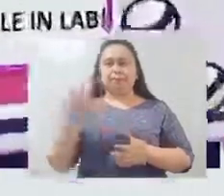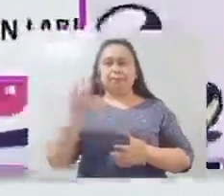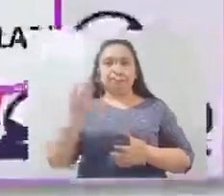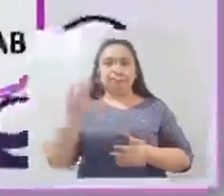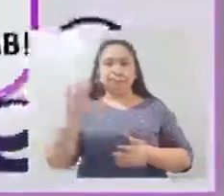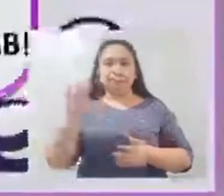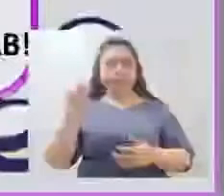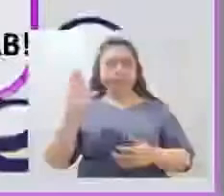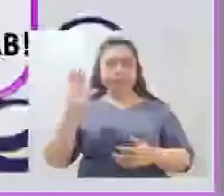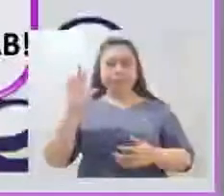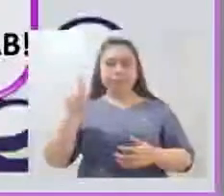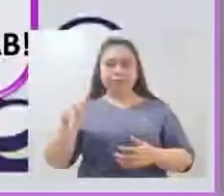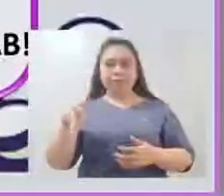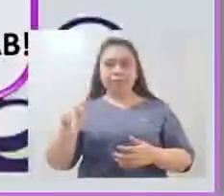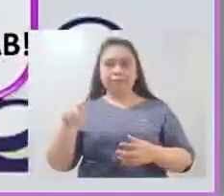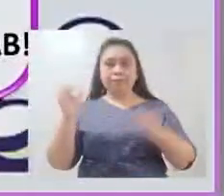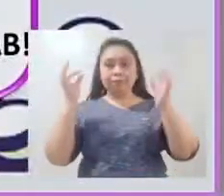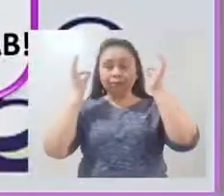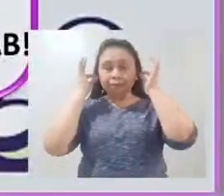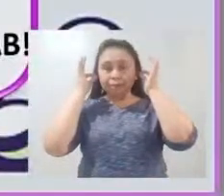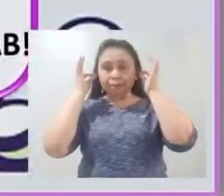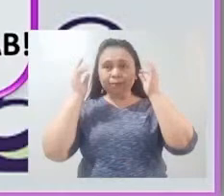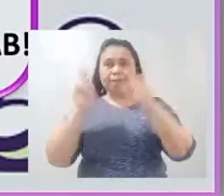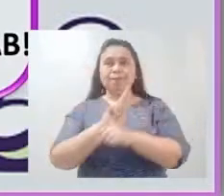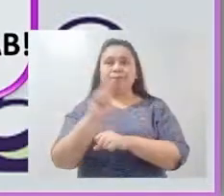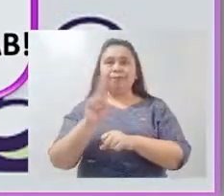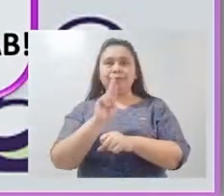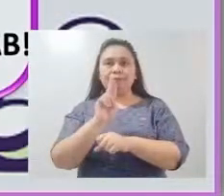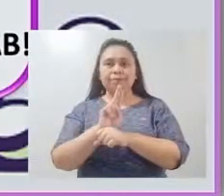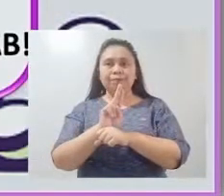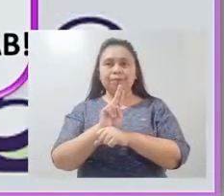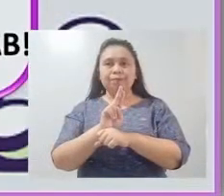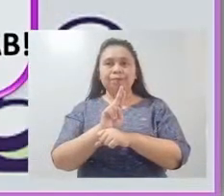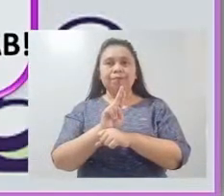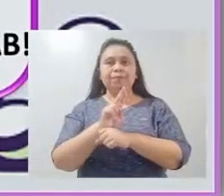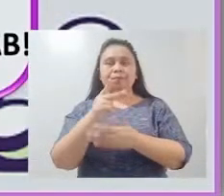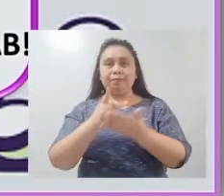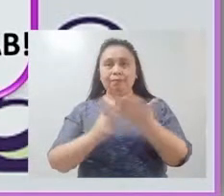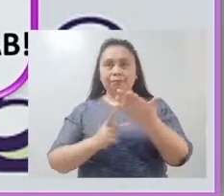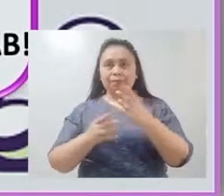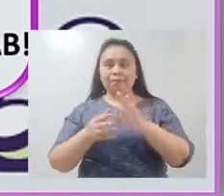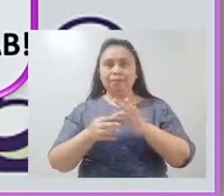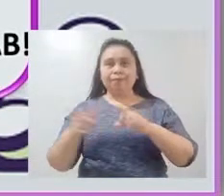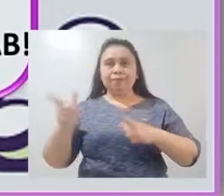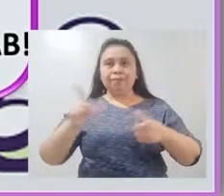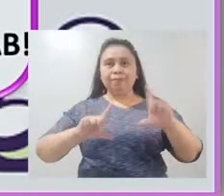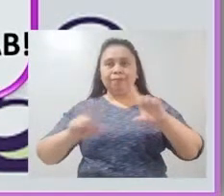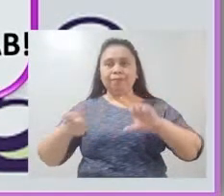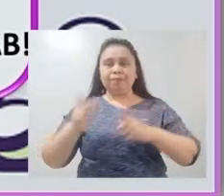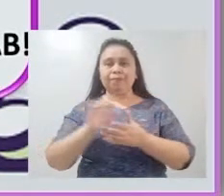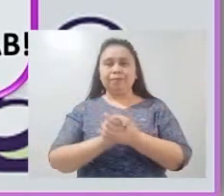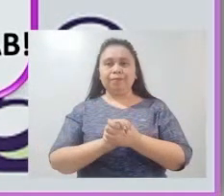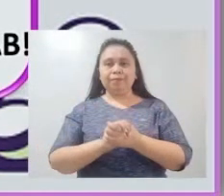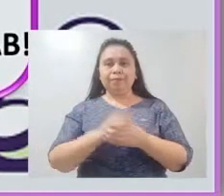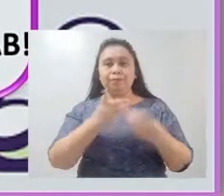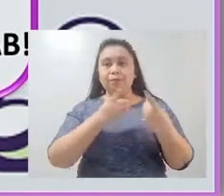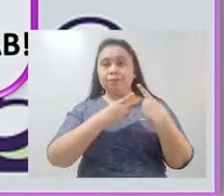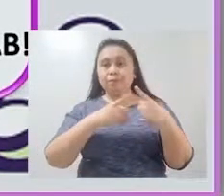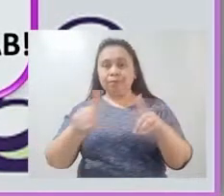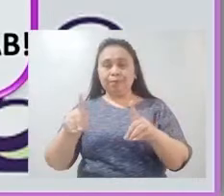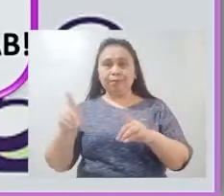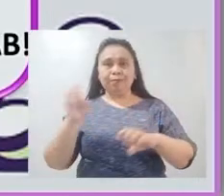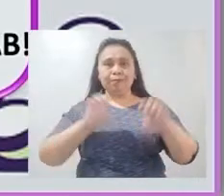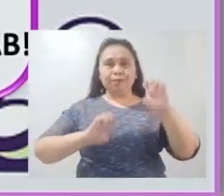22, no cell phone or earphone usage in the active portion of the laboratory or